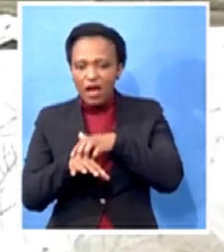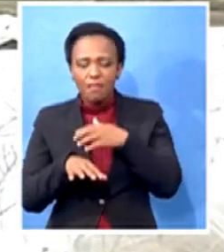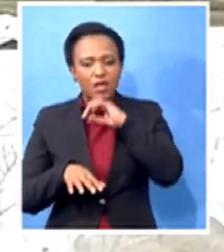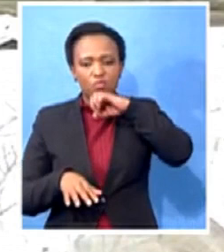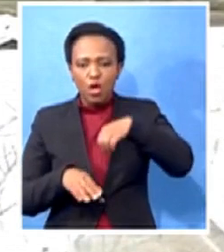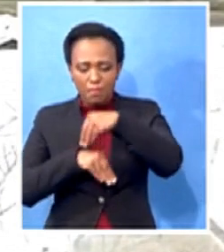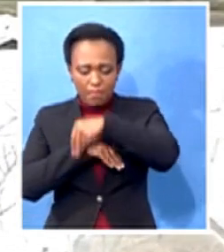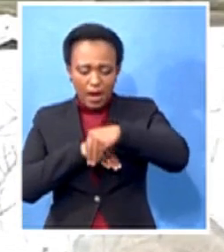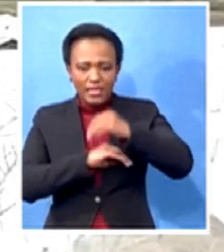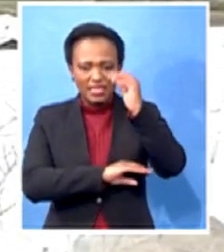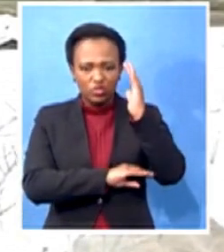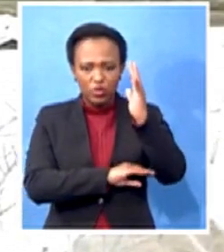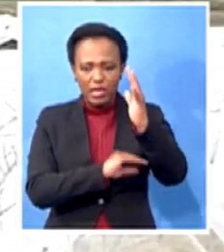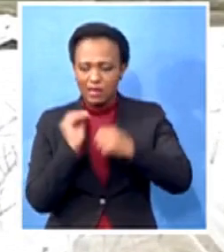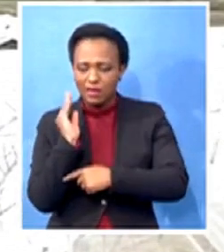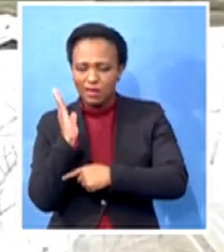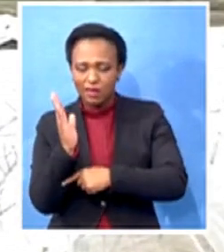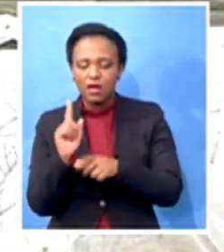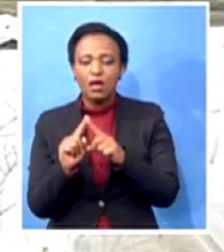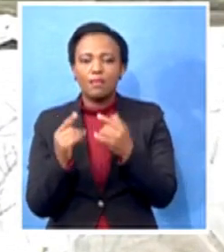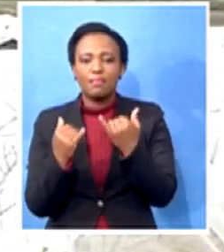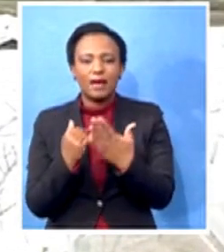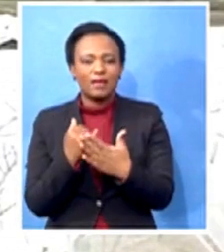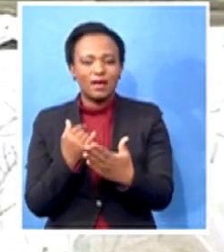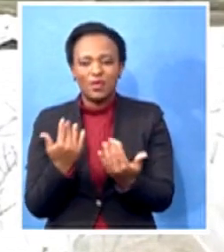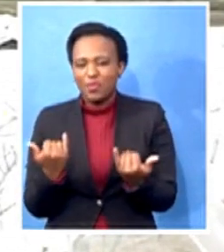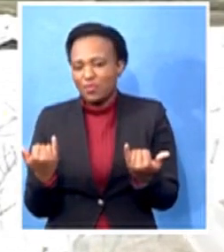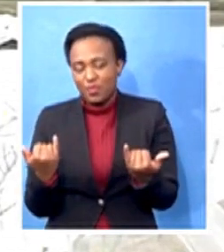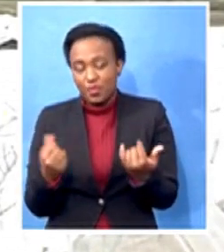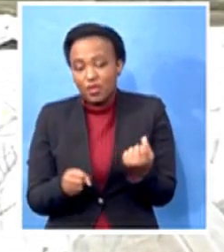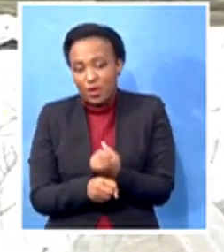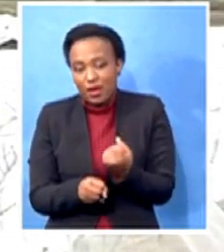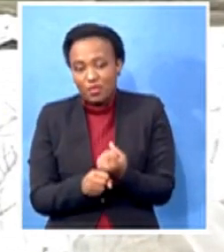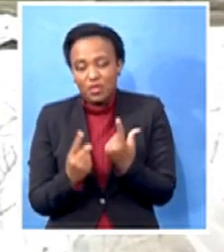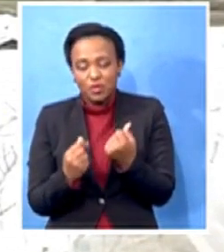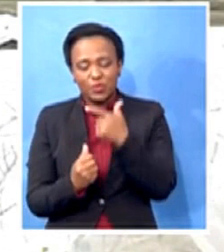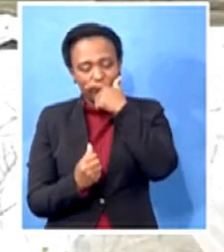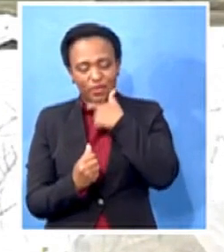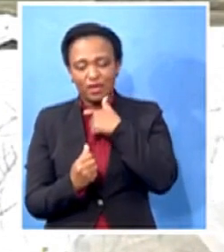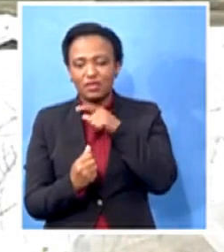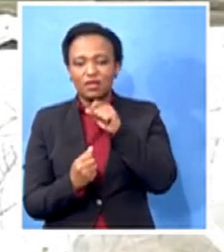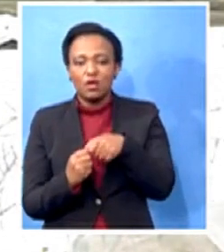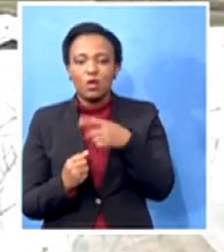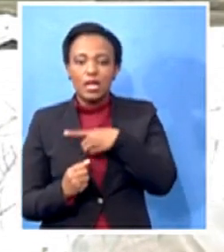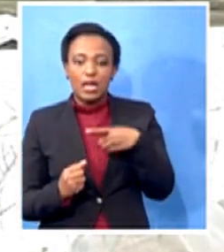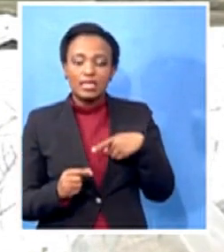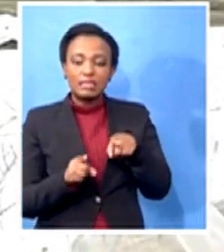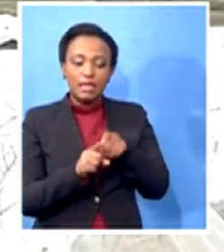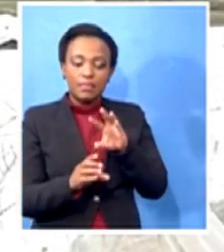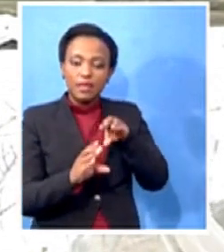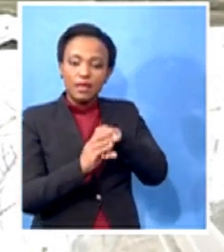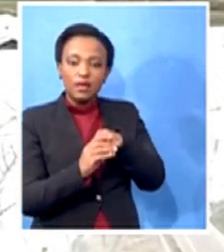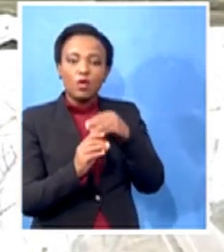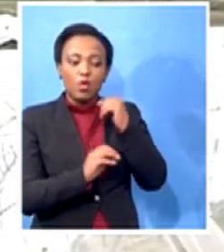to where they are now it's very sad. We've got a team of ladies that prune these trees 3-4 times a year,